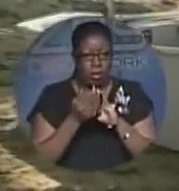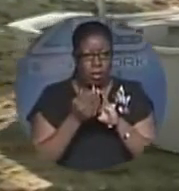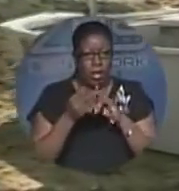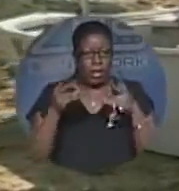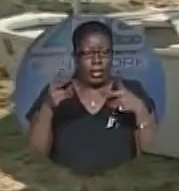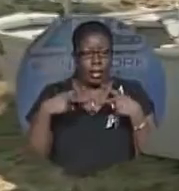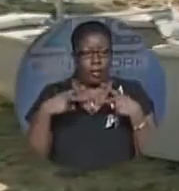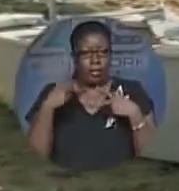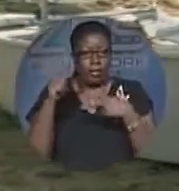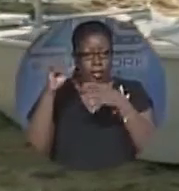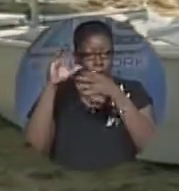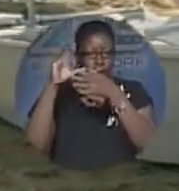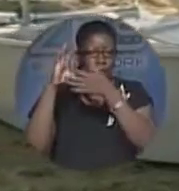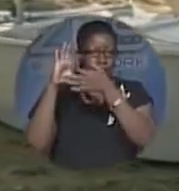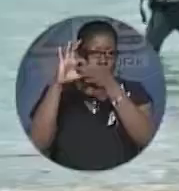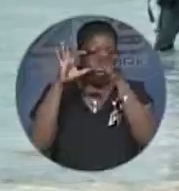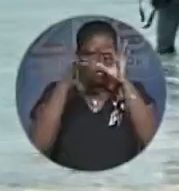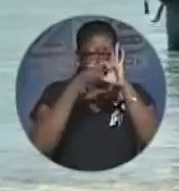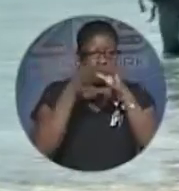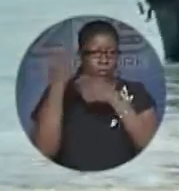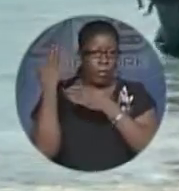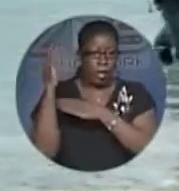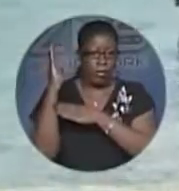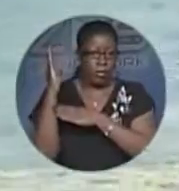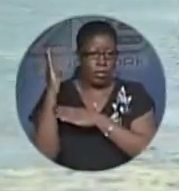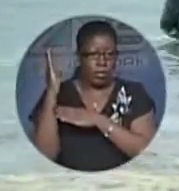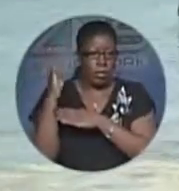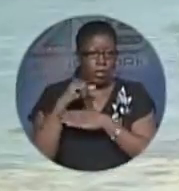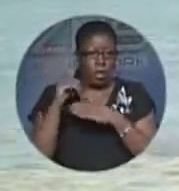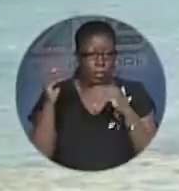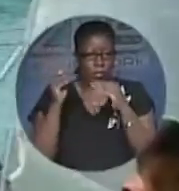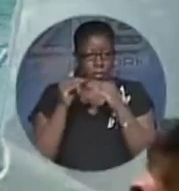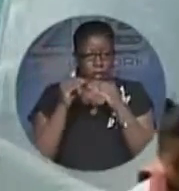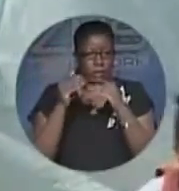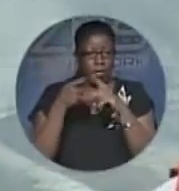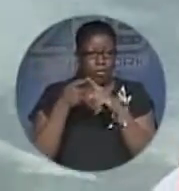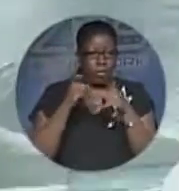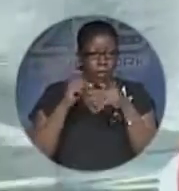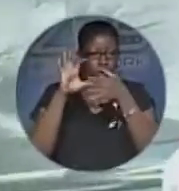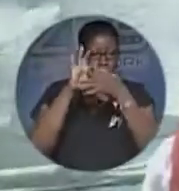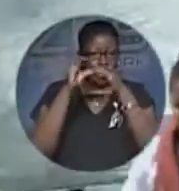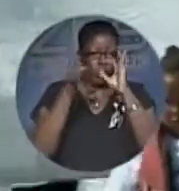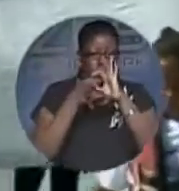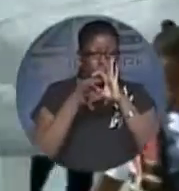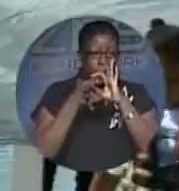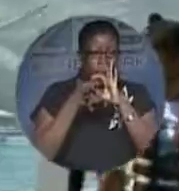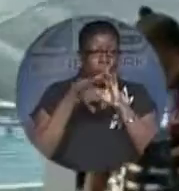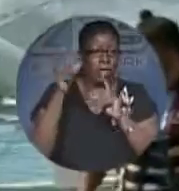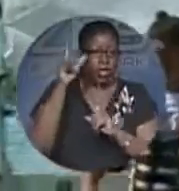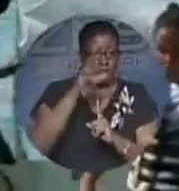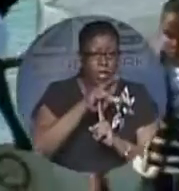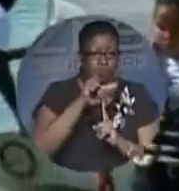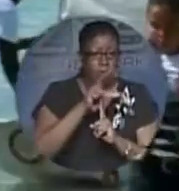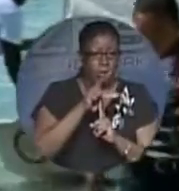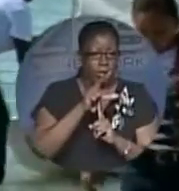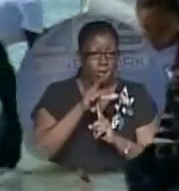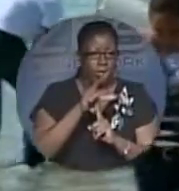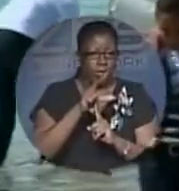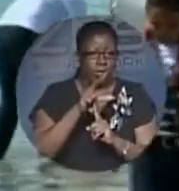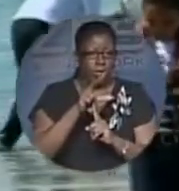contender in sailing once again, a feat unmatched since legendary Olympic champion Sir Durwood Knowles won the